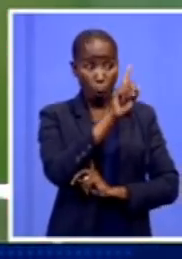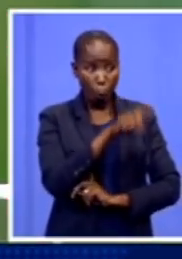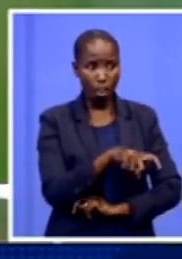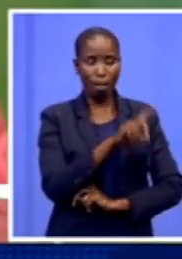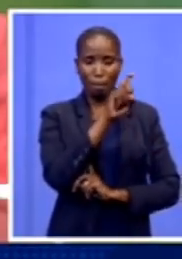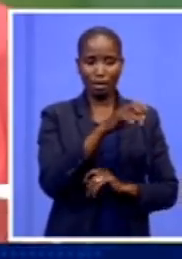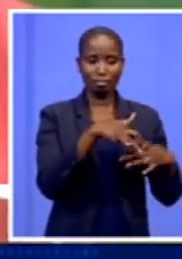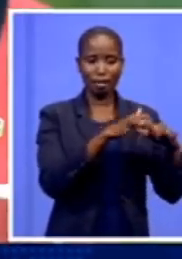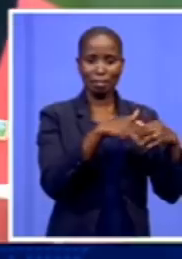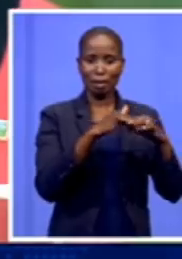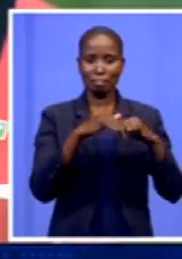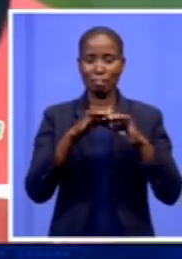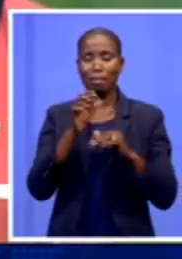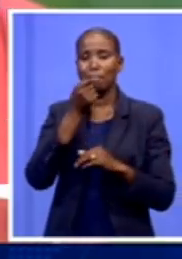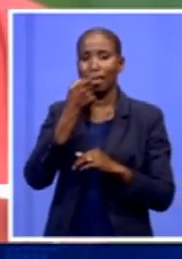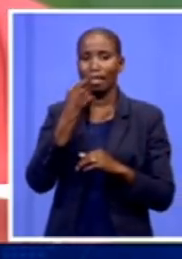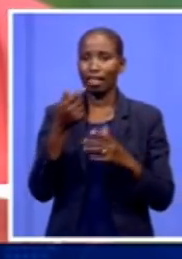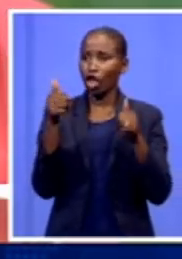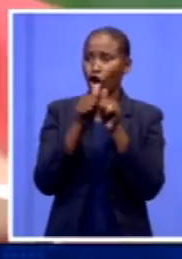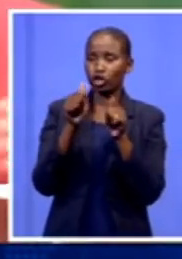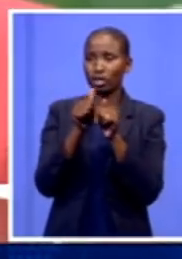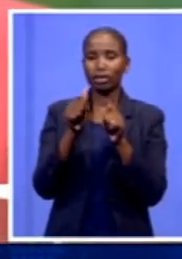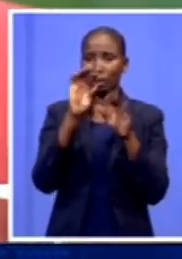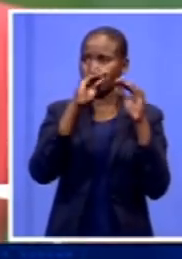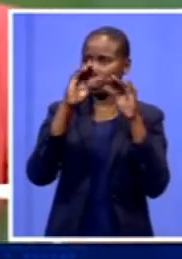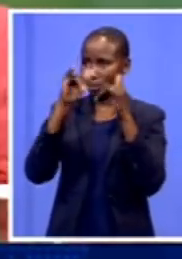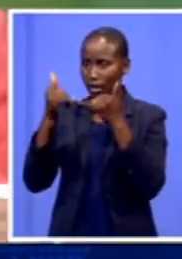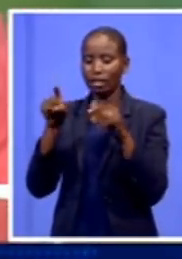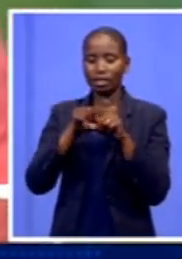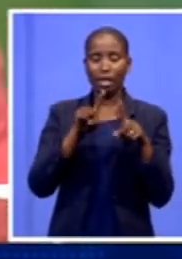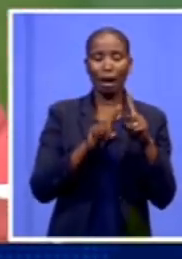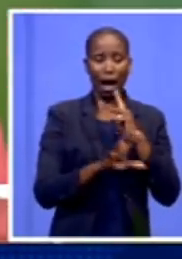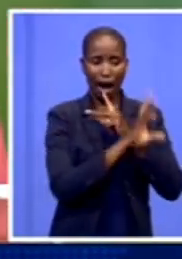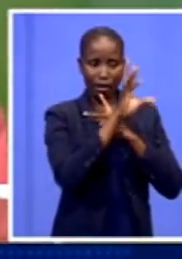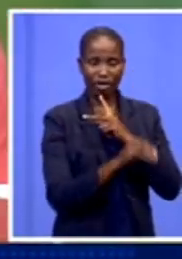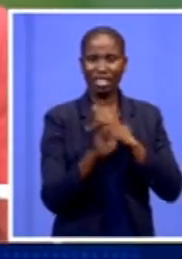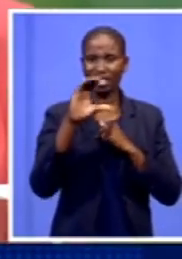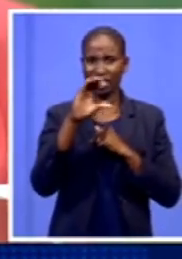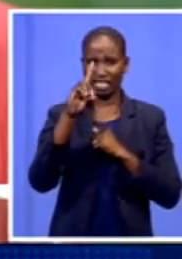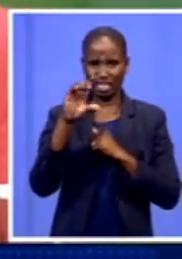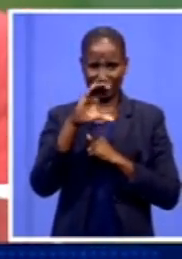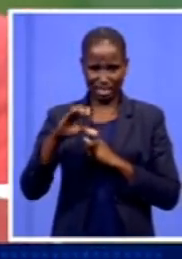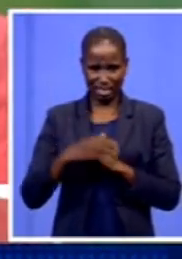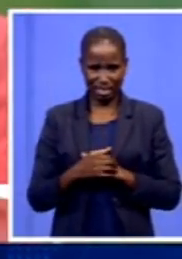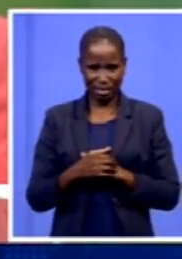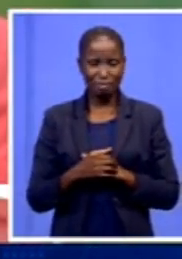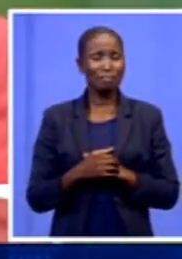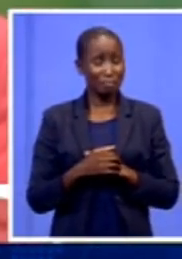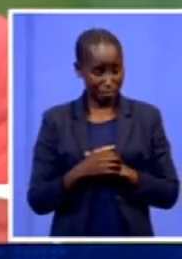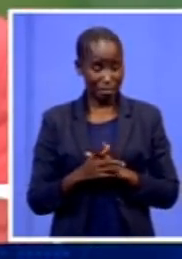Agency and the African CDC. You see the complexity of the project, you see